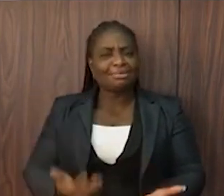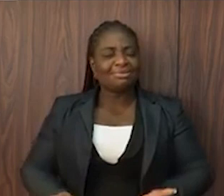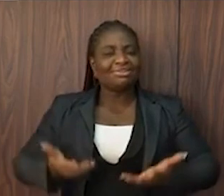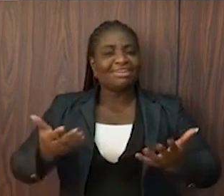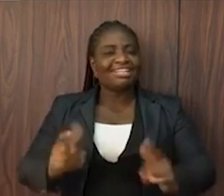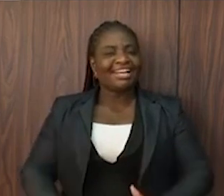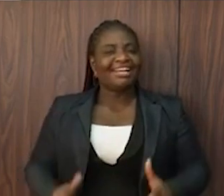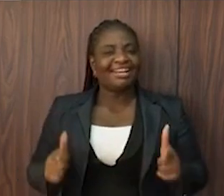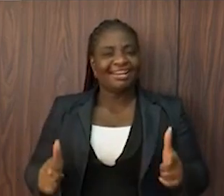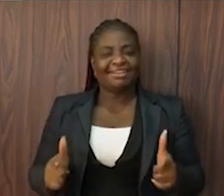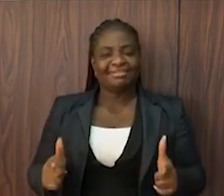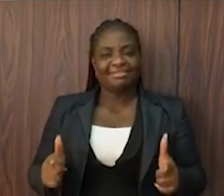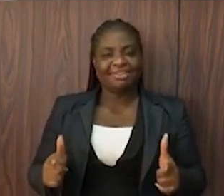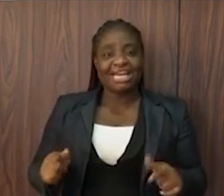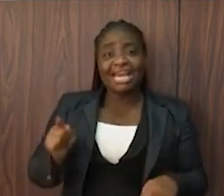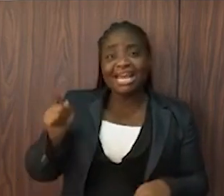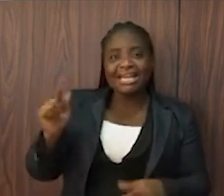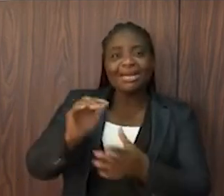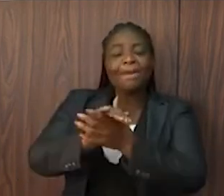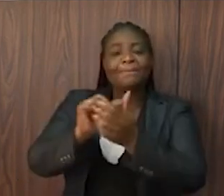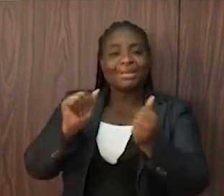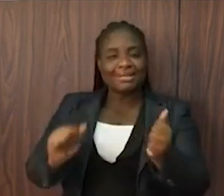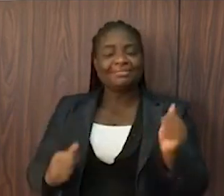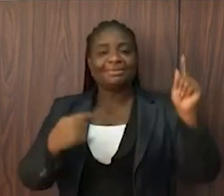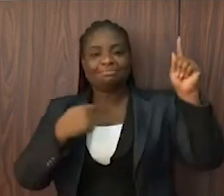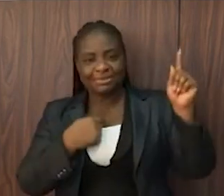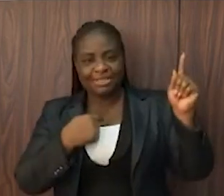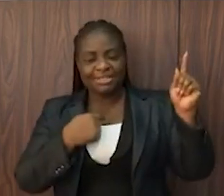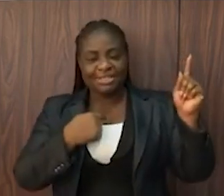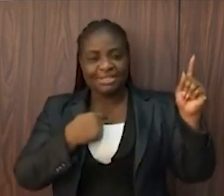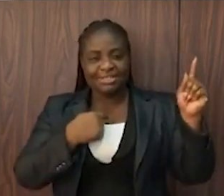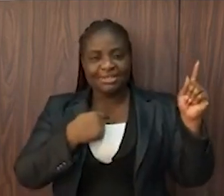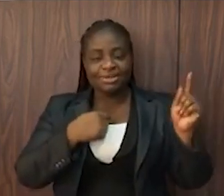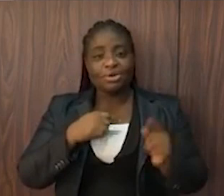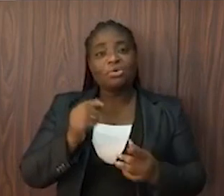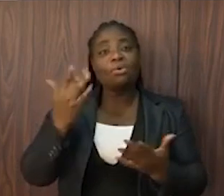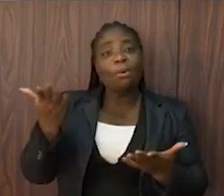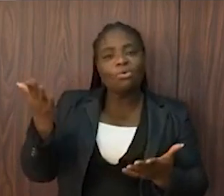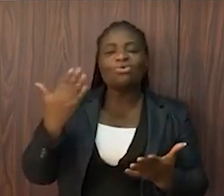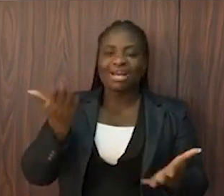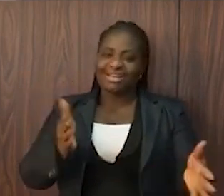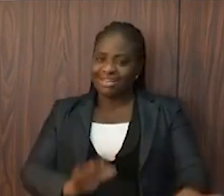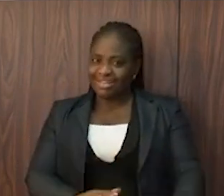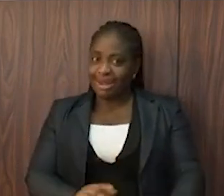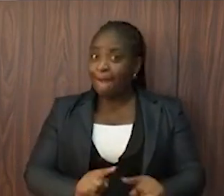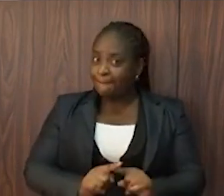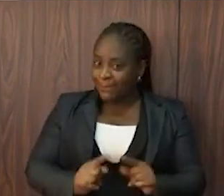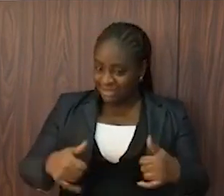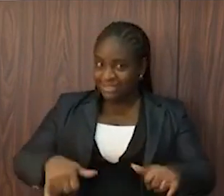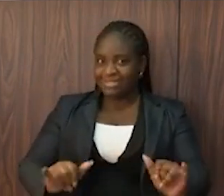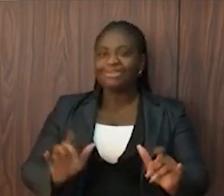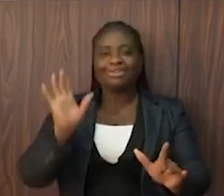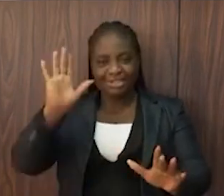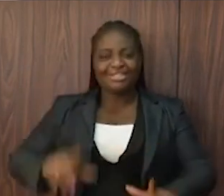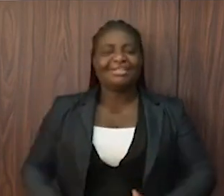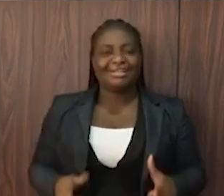and the life. He that believeth in me, though he were dead, yet shall he